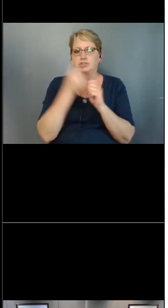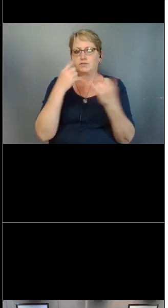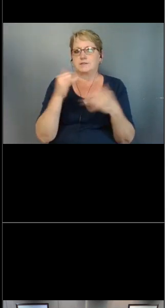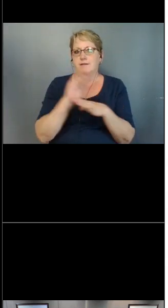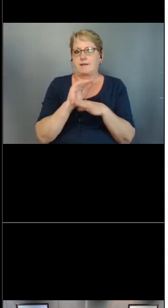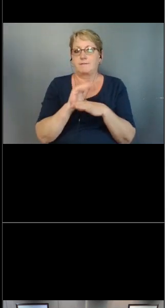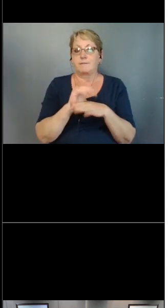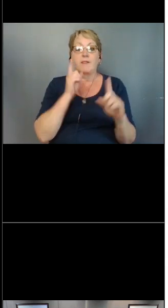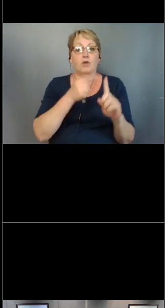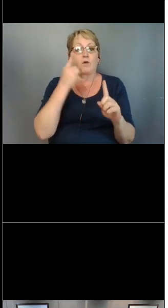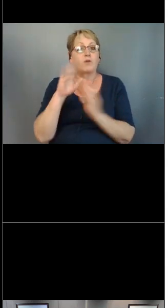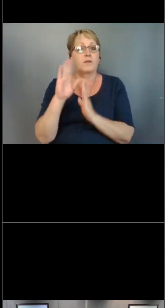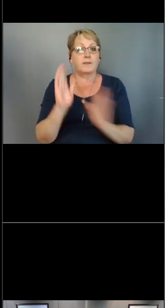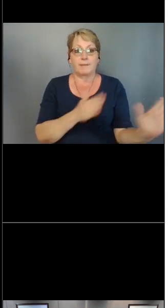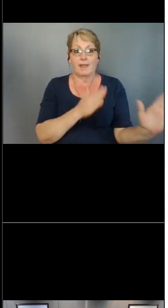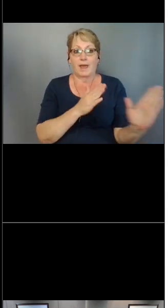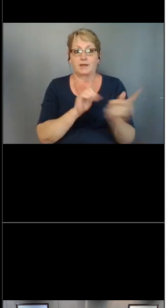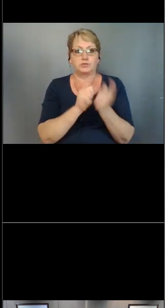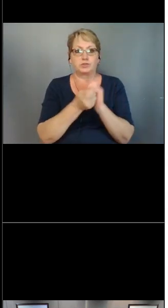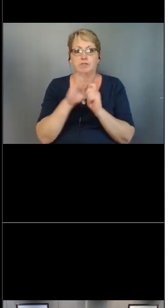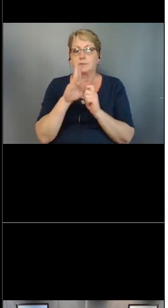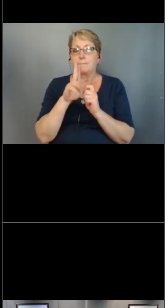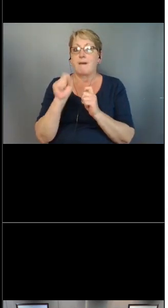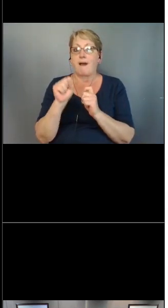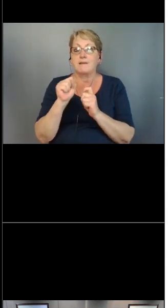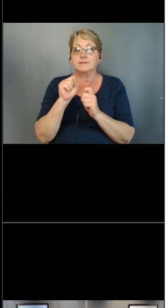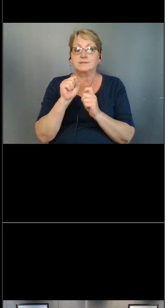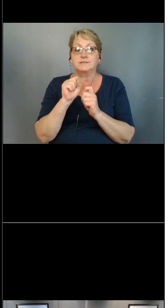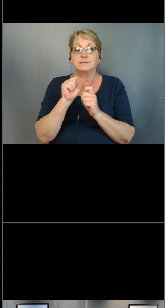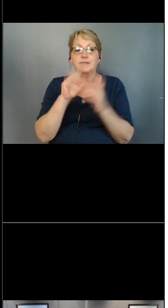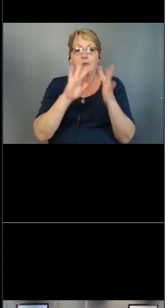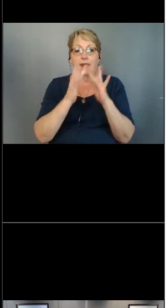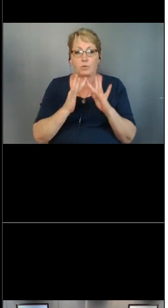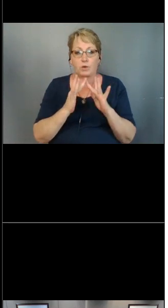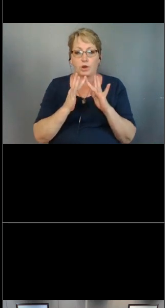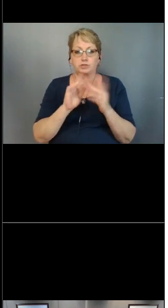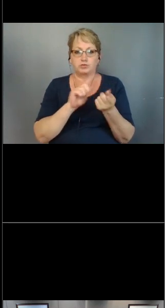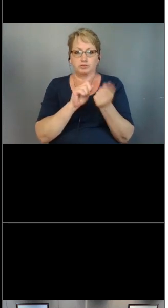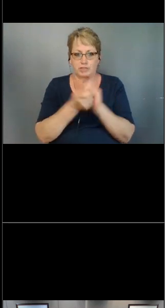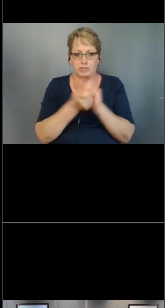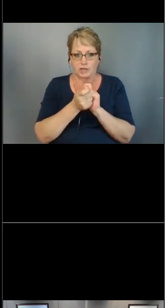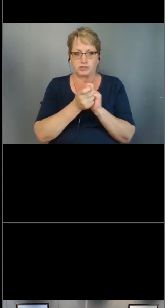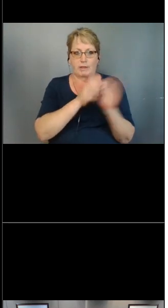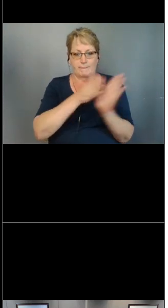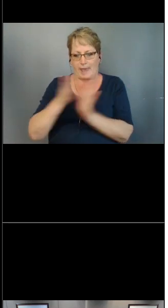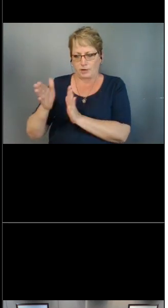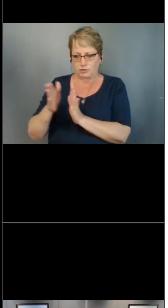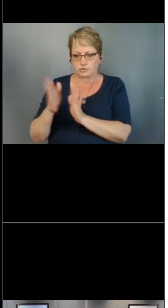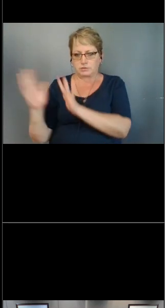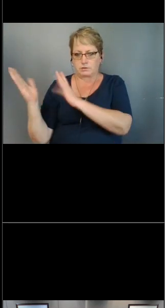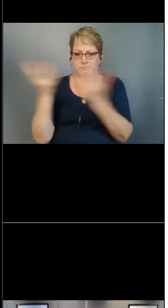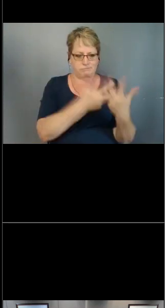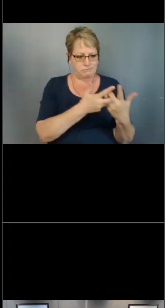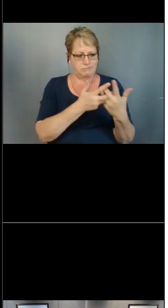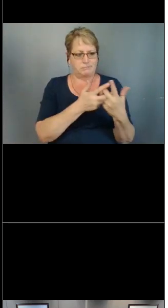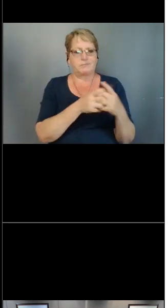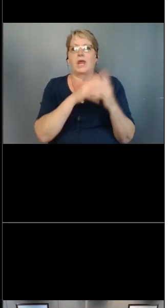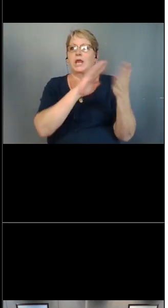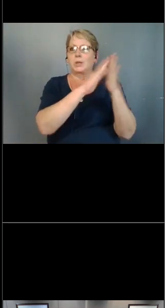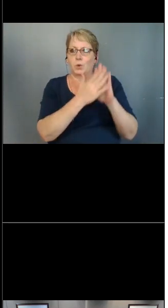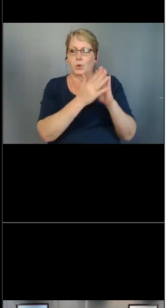The goal of this plan is to adjust our bus network to meet changing ridership and demand patterns, align with community priorities, and address funding